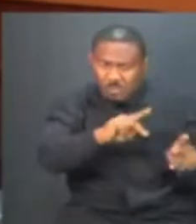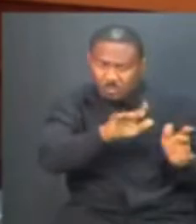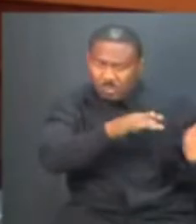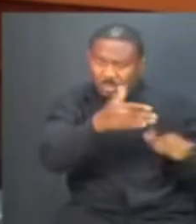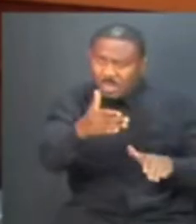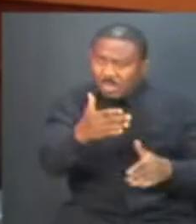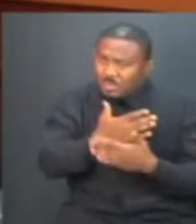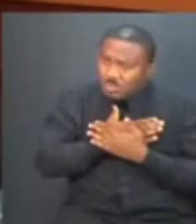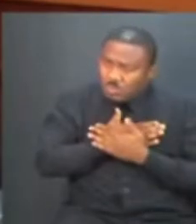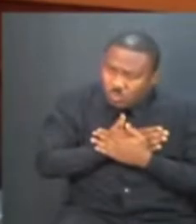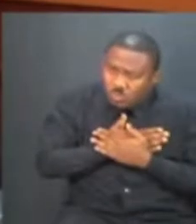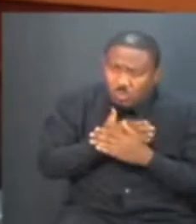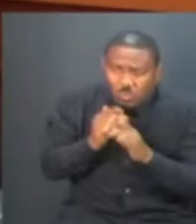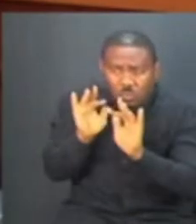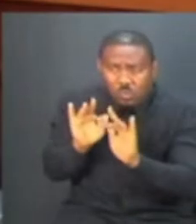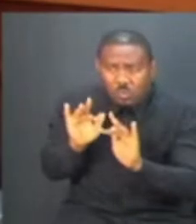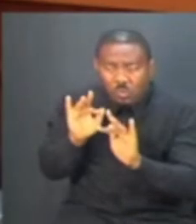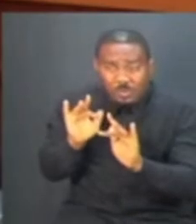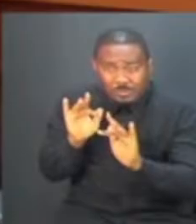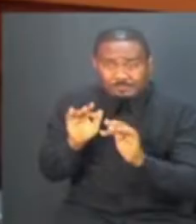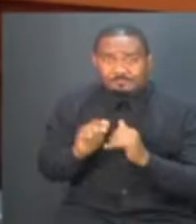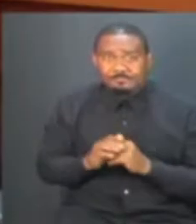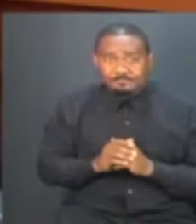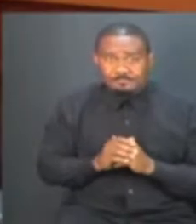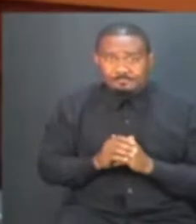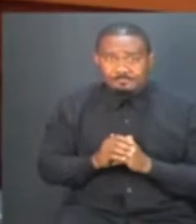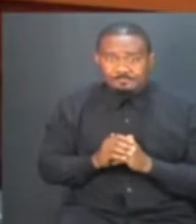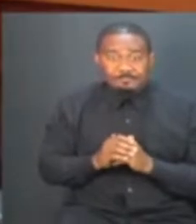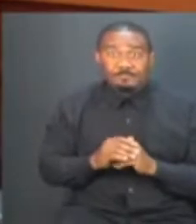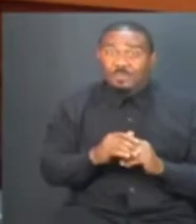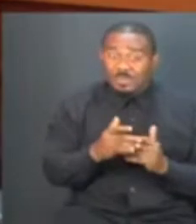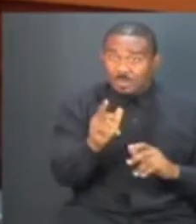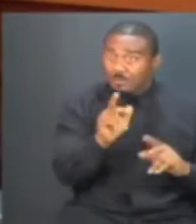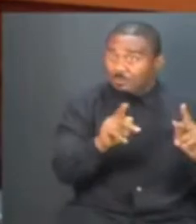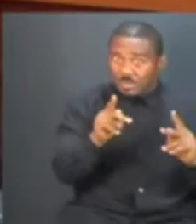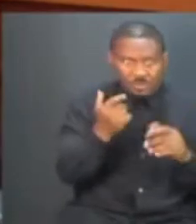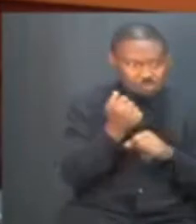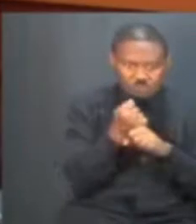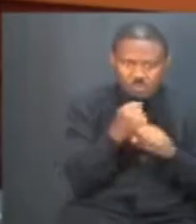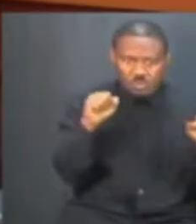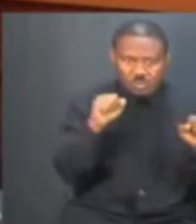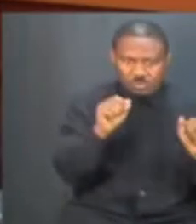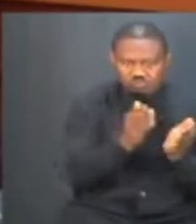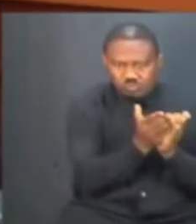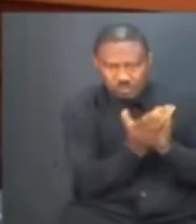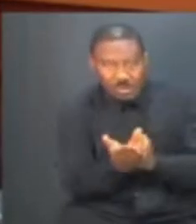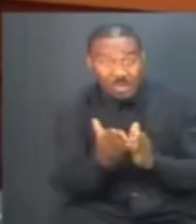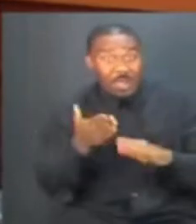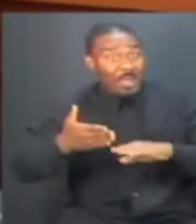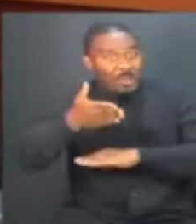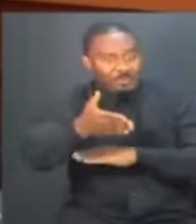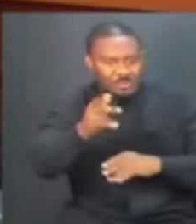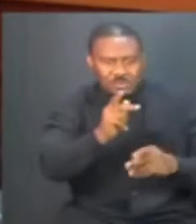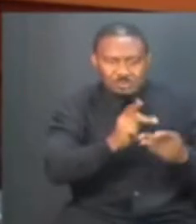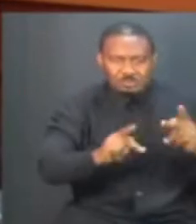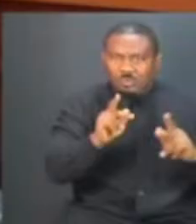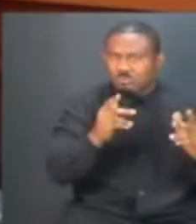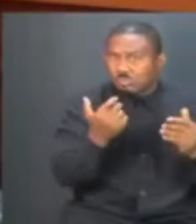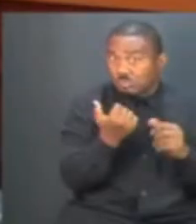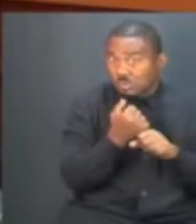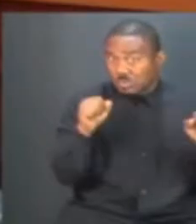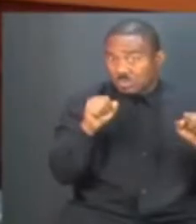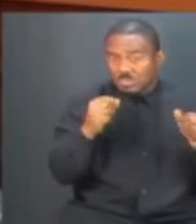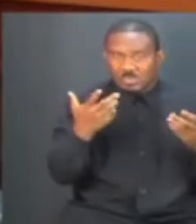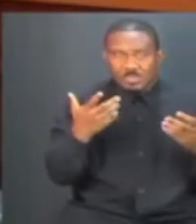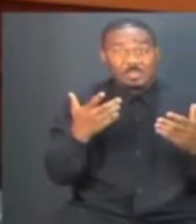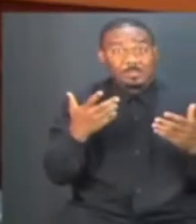irreparable loss. The sole survivors of this tragic incident are a young lady and